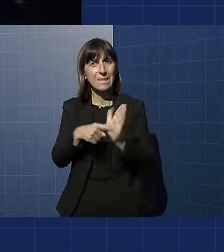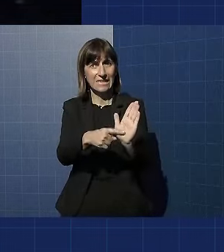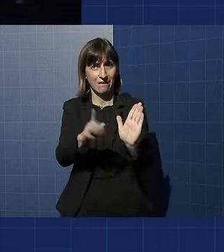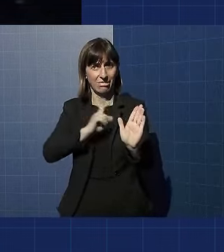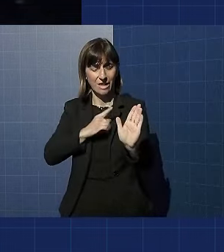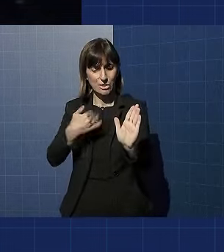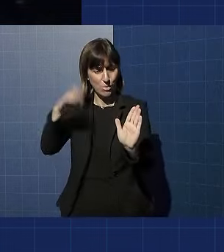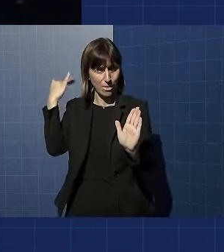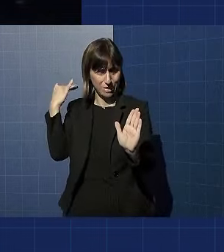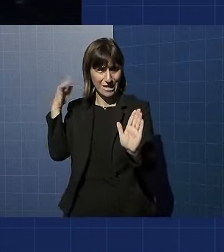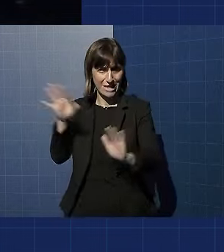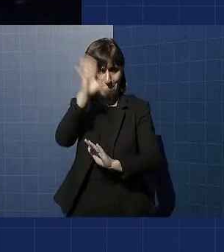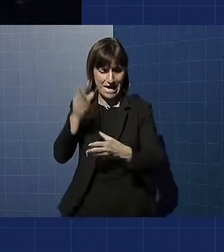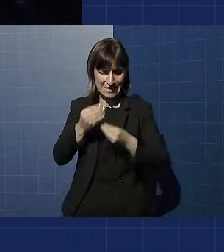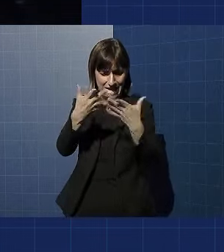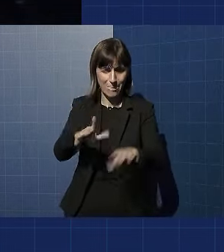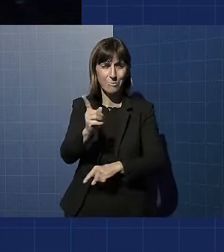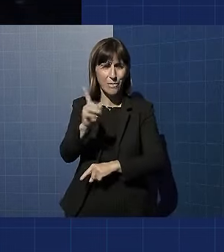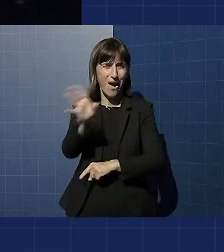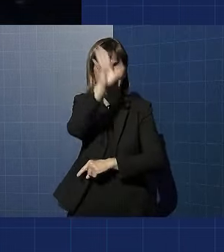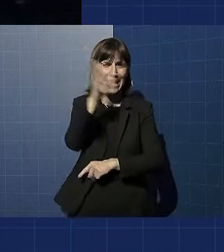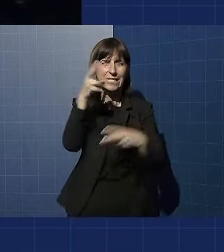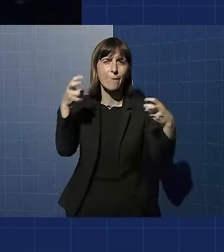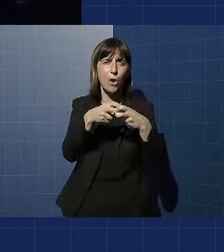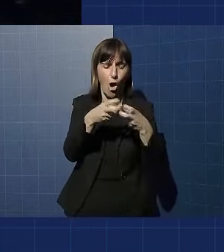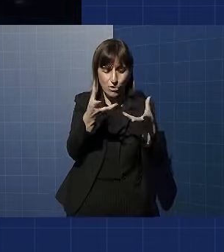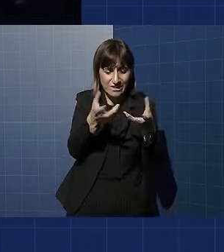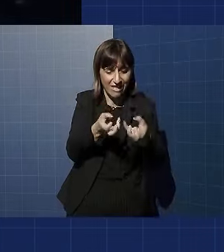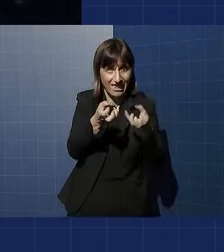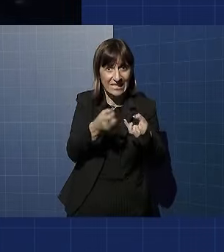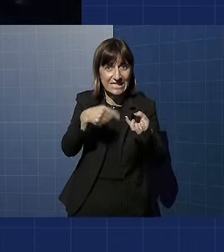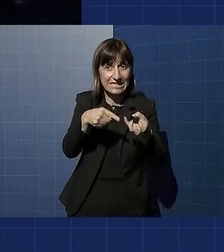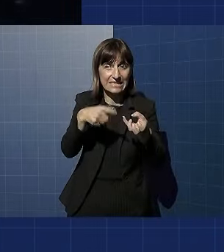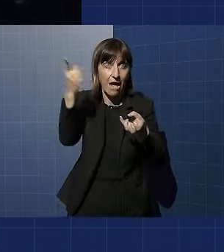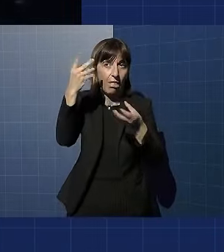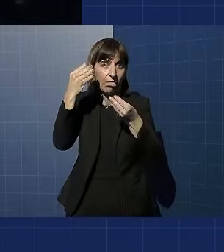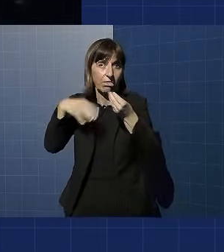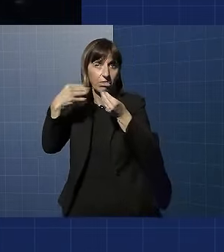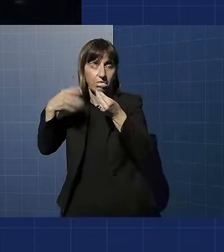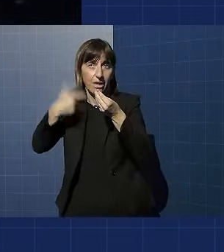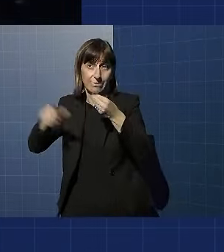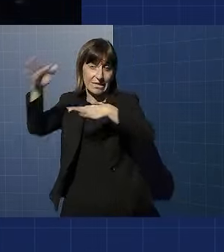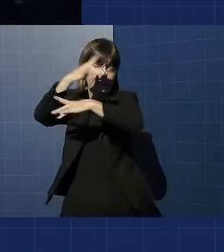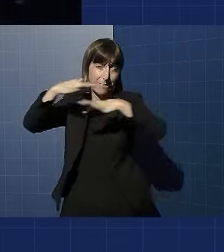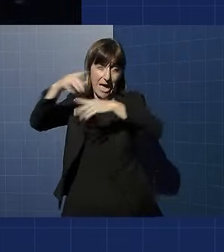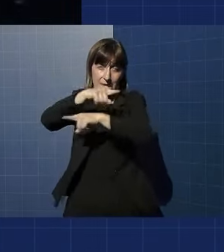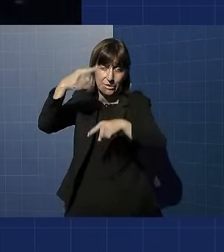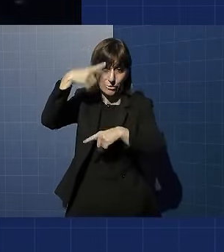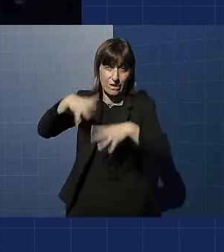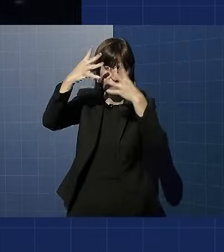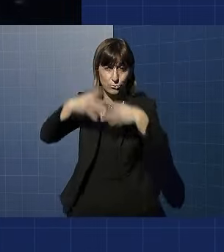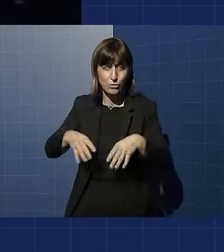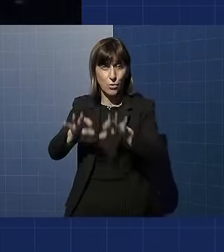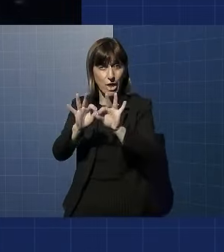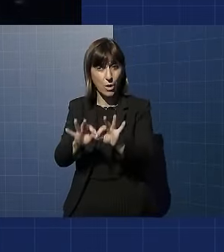in space, and by being able to test an astronaut before, during, and after that